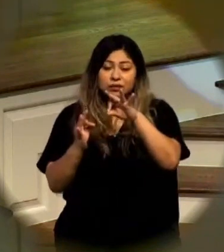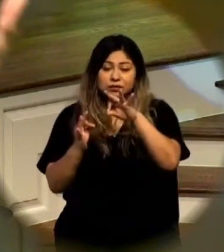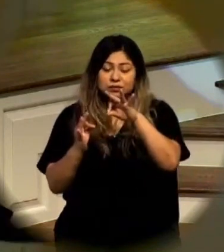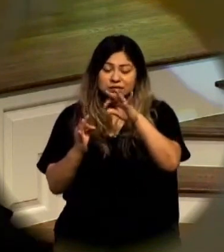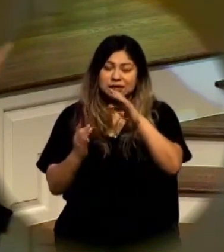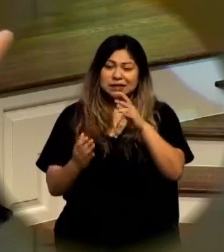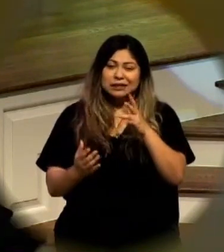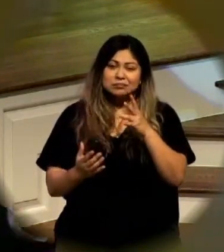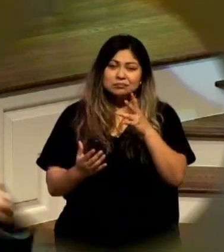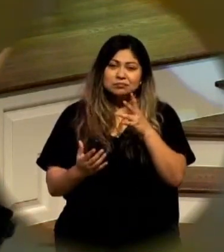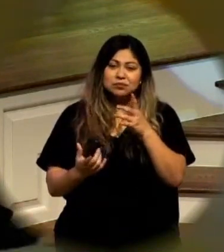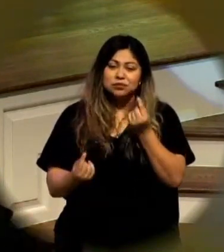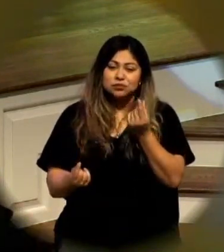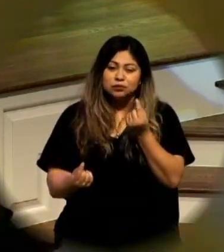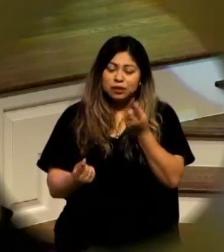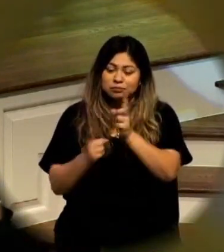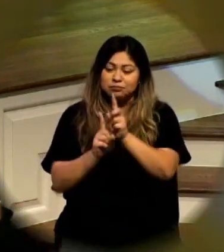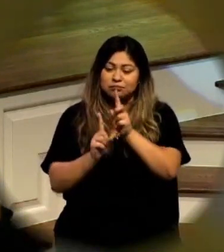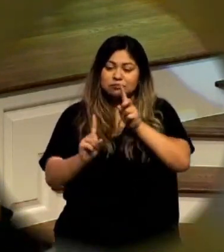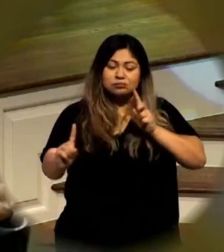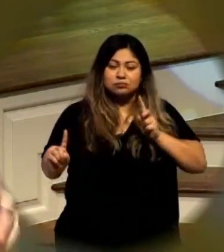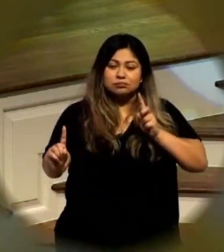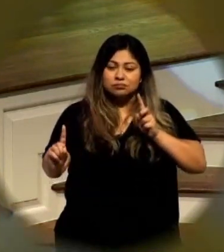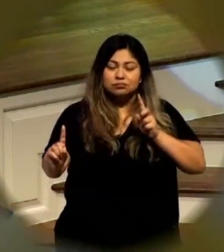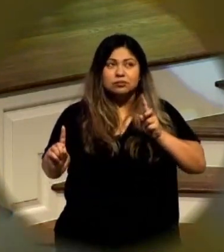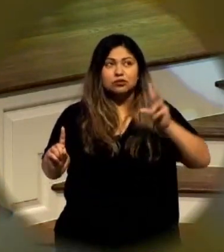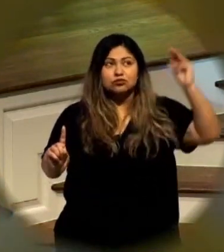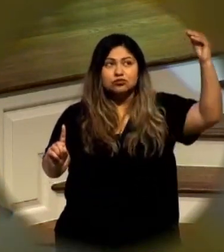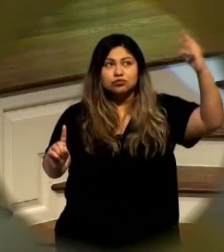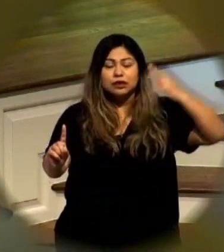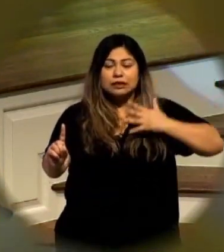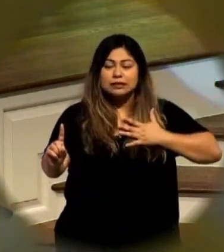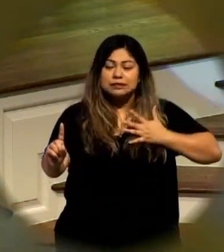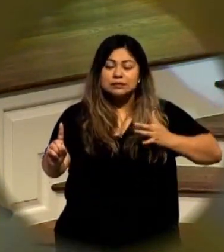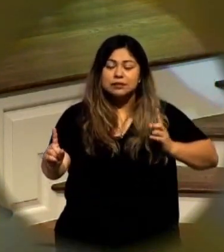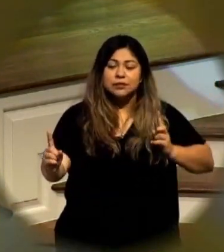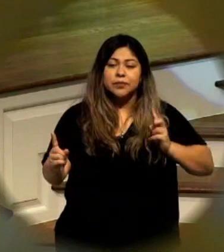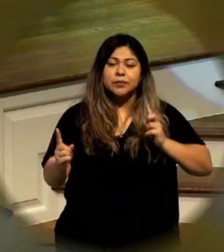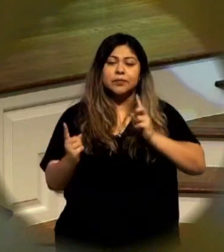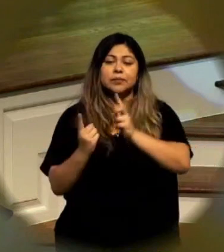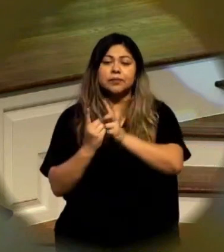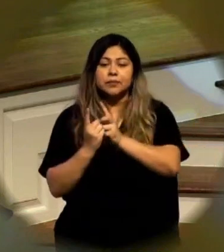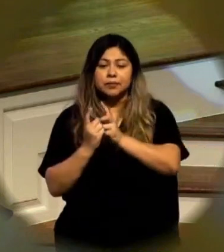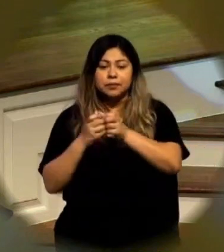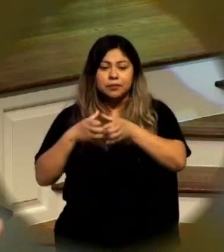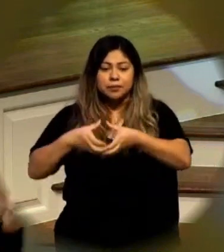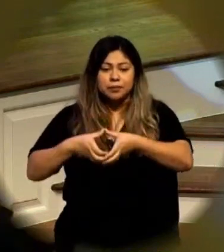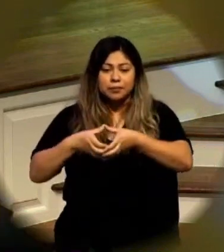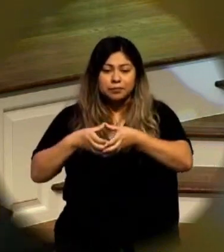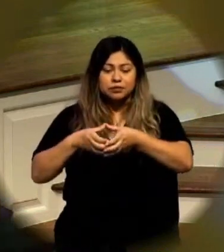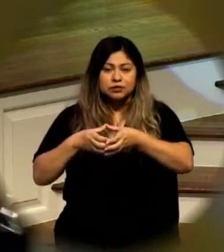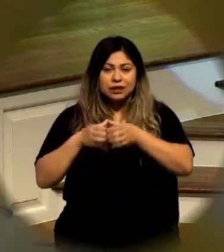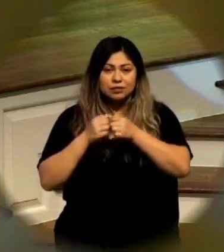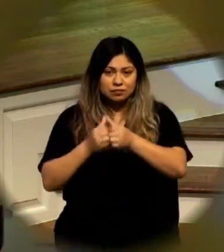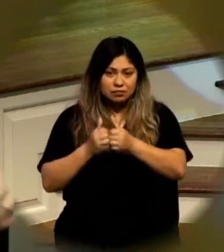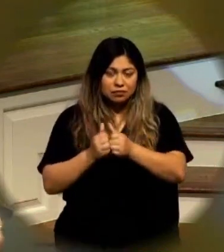but grace draws one another in together. Grace recognizes that in this life where God calls us to be in